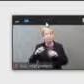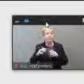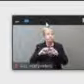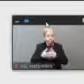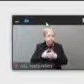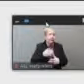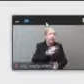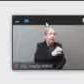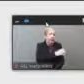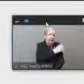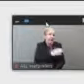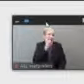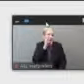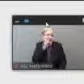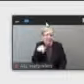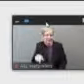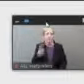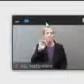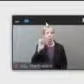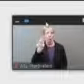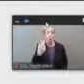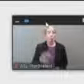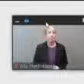exciting. Next slide, please.